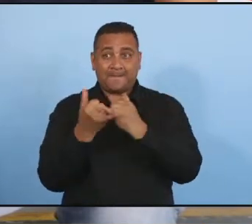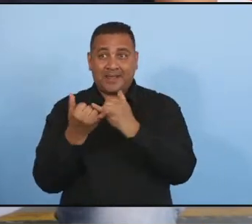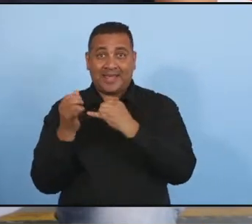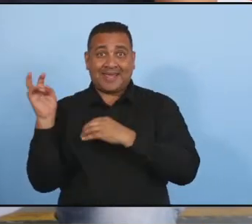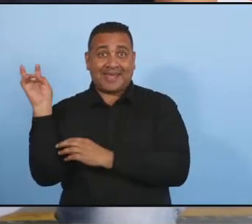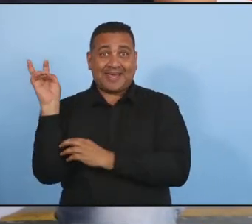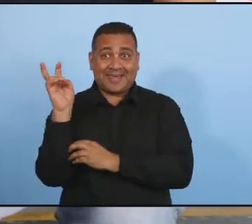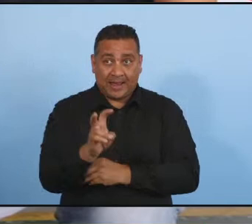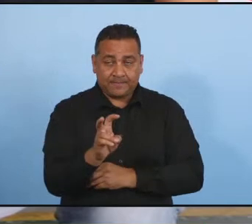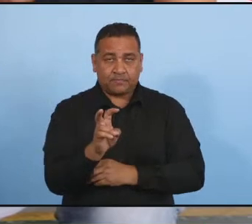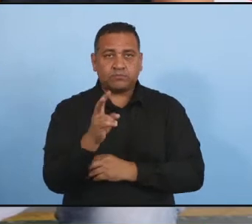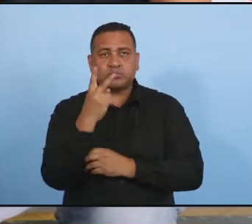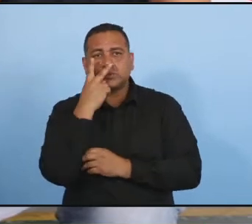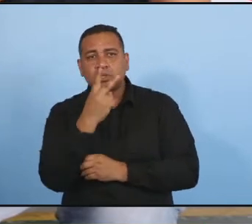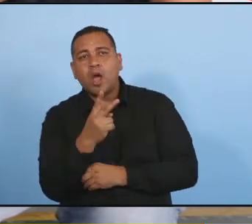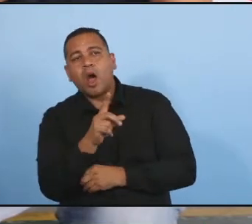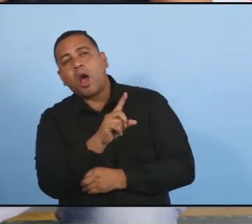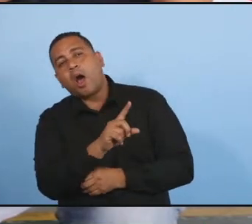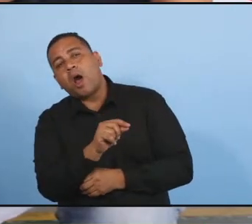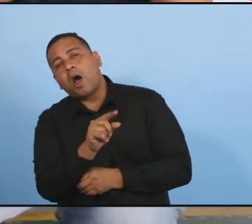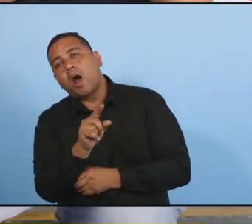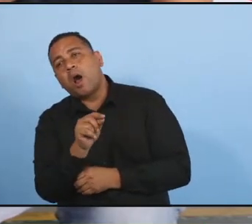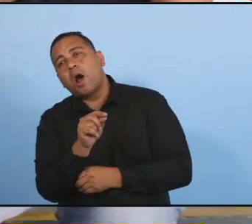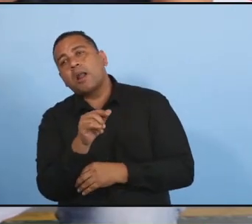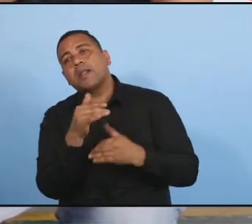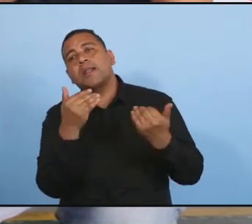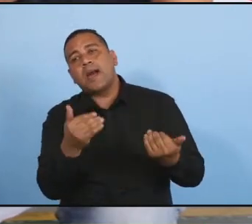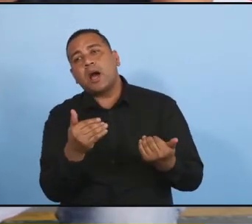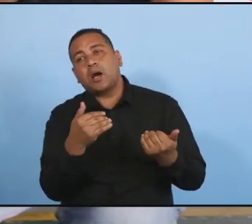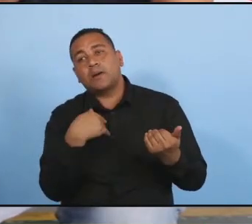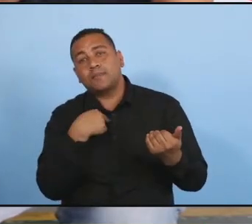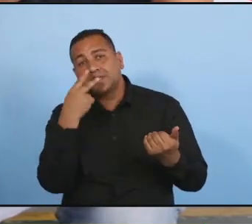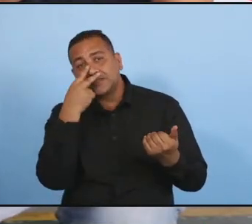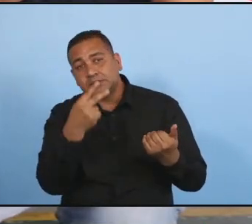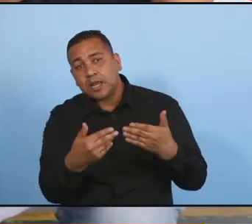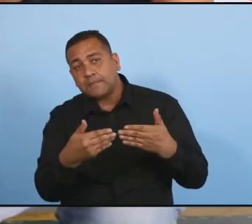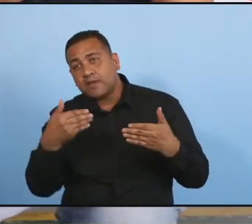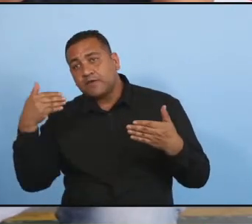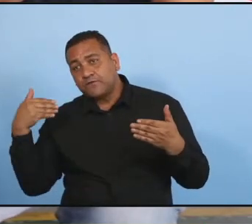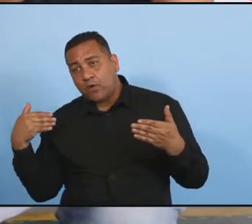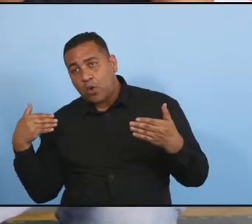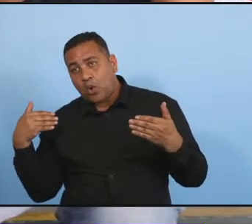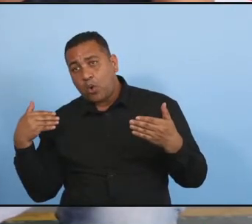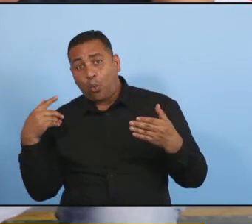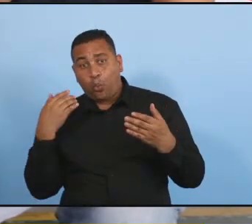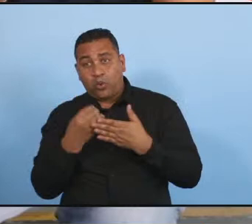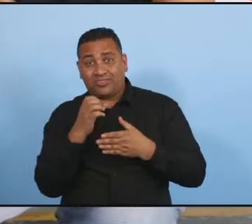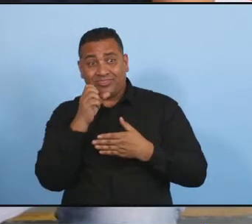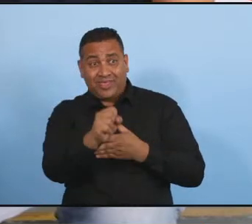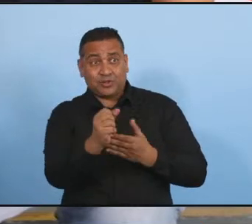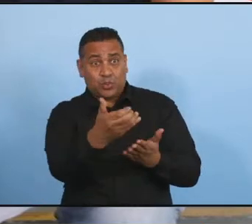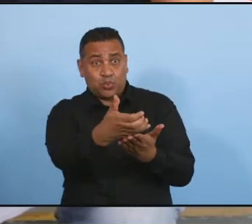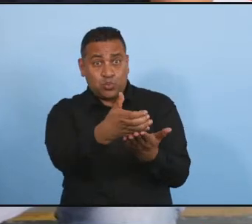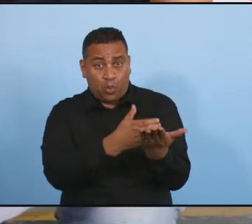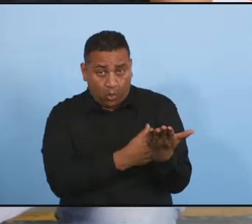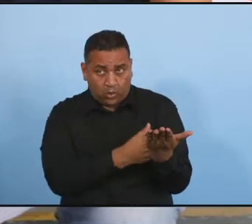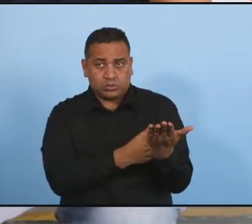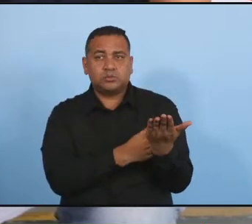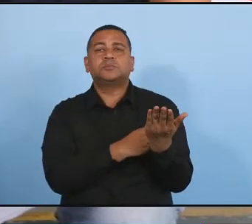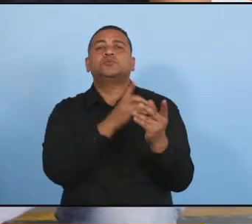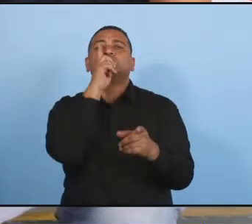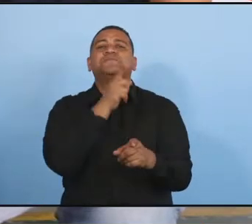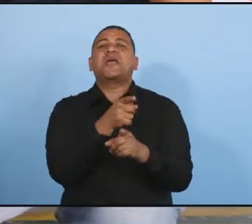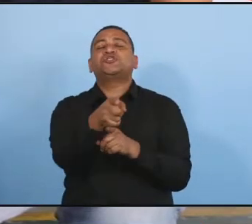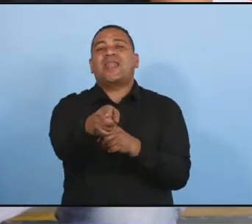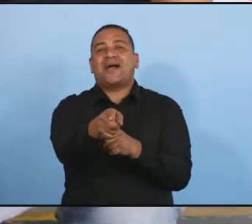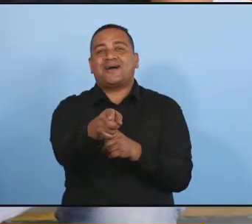that by getting in, like I mentioned earlier on, hydraulics and pneumatics is a specialized field. So to cut